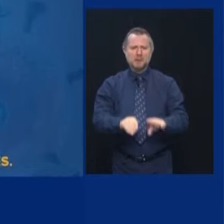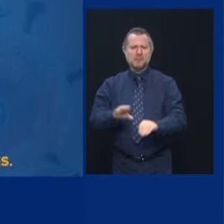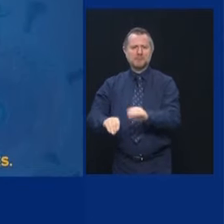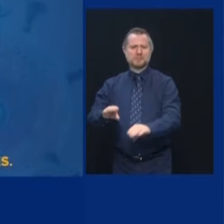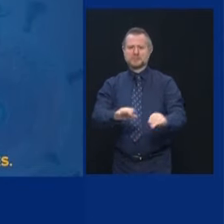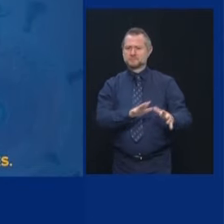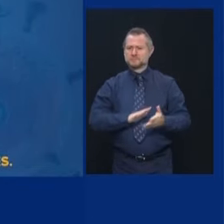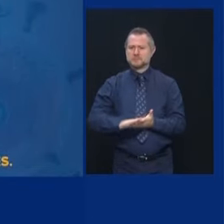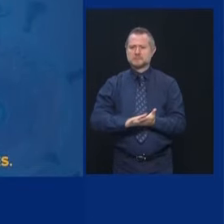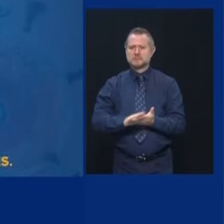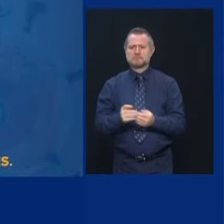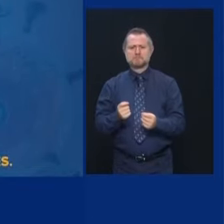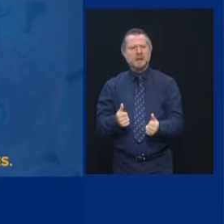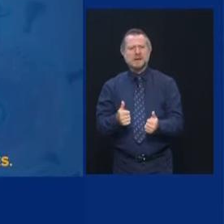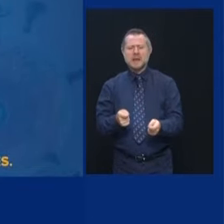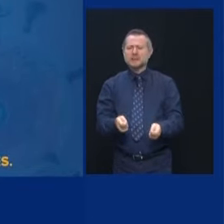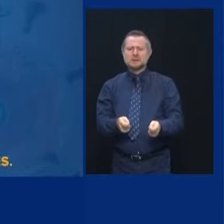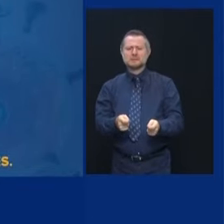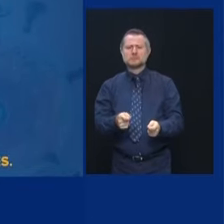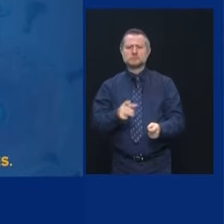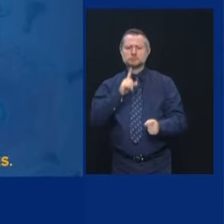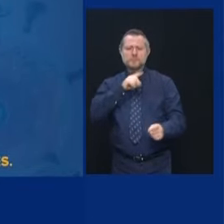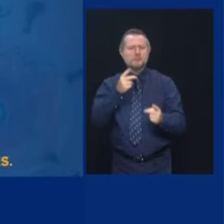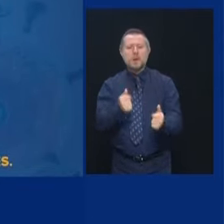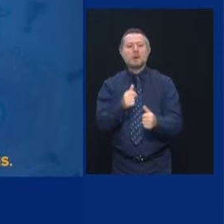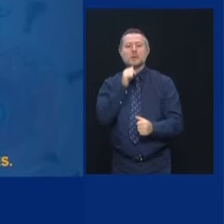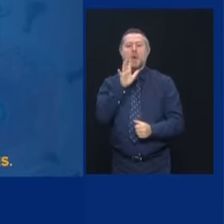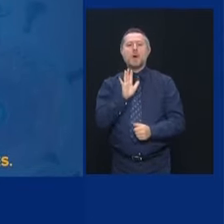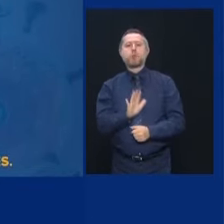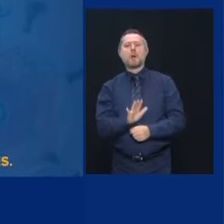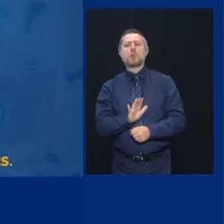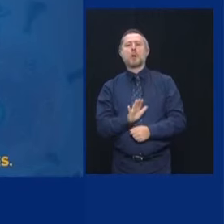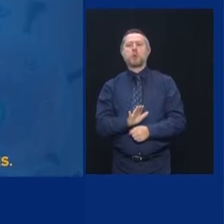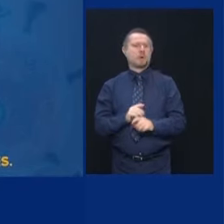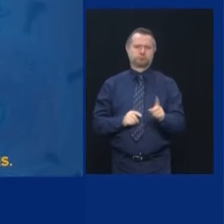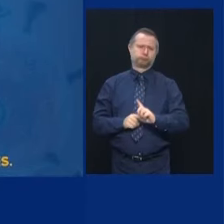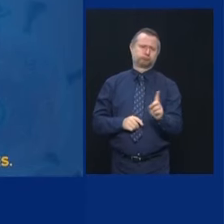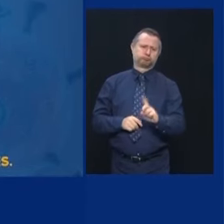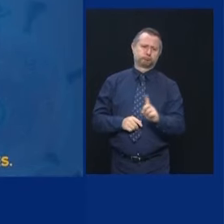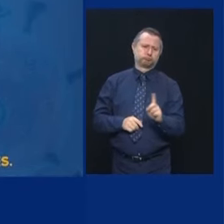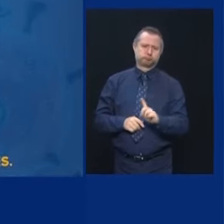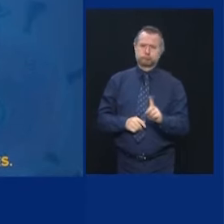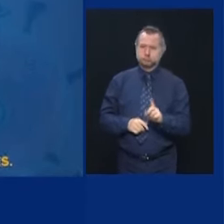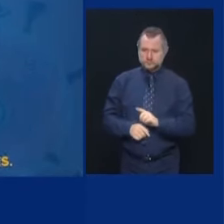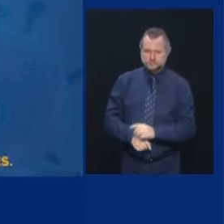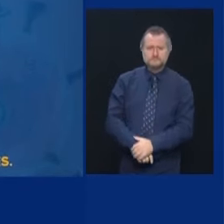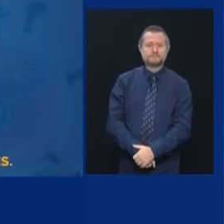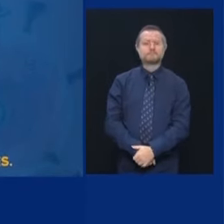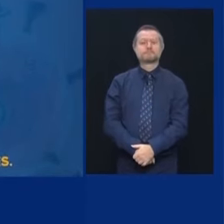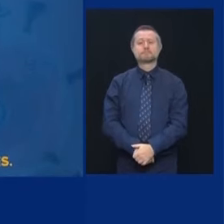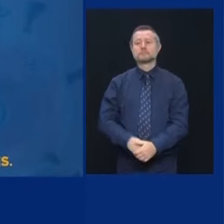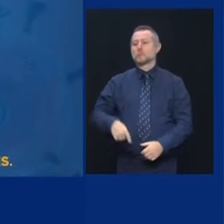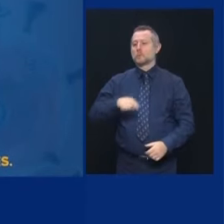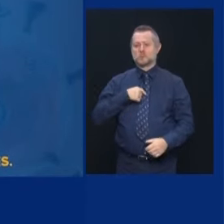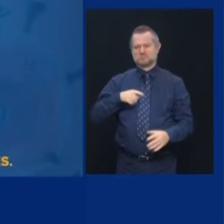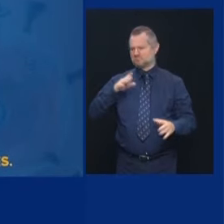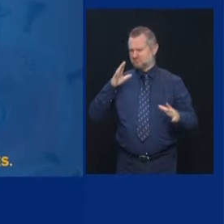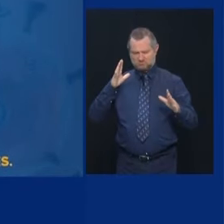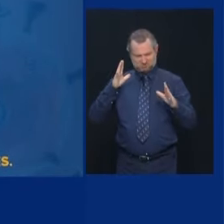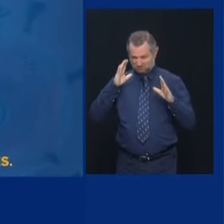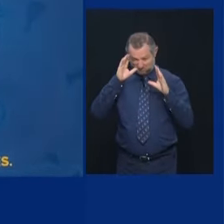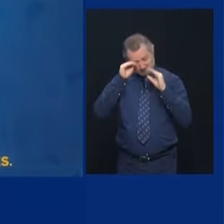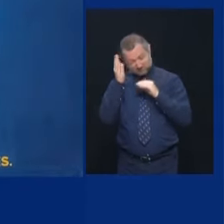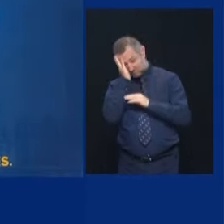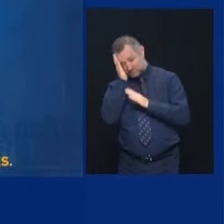immediately and dramatically. That's why I don't sleep at night. So you